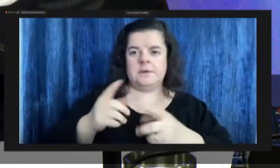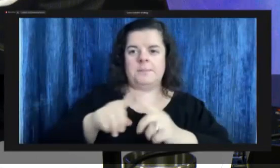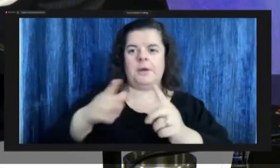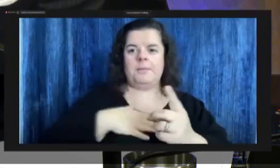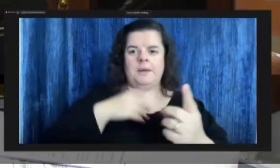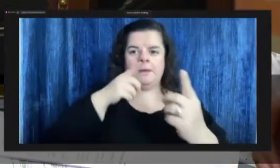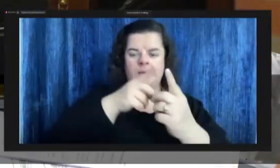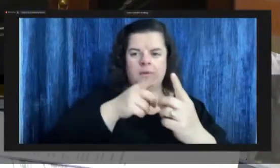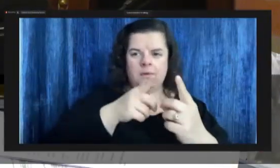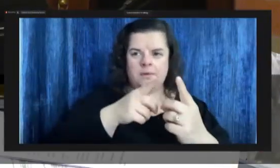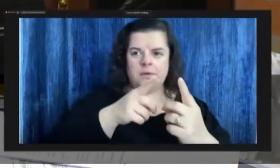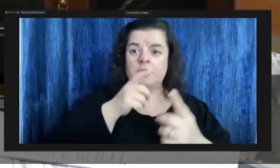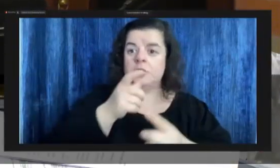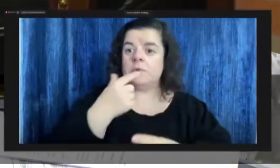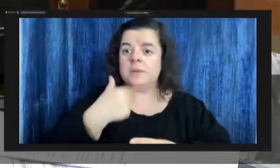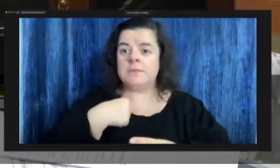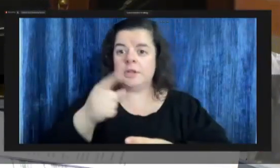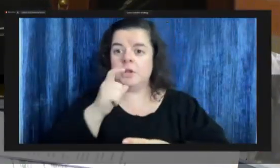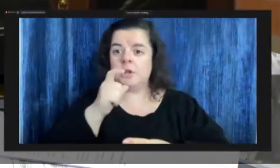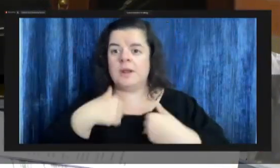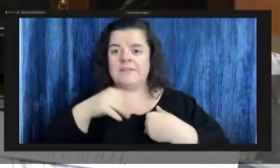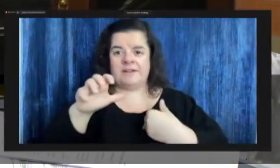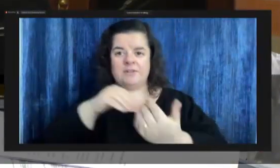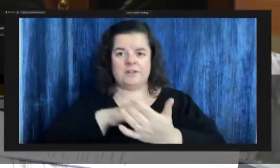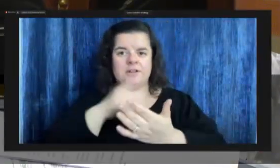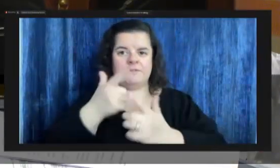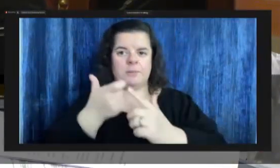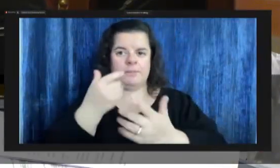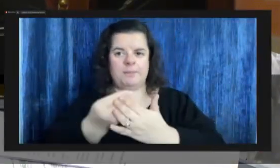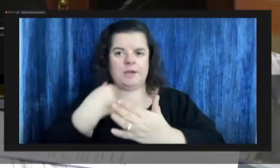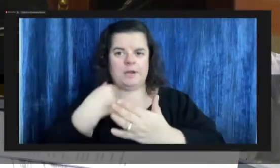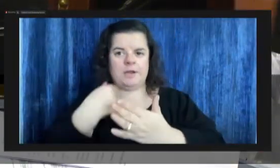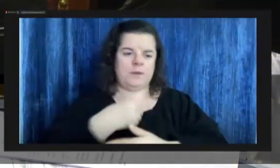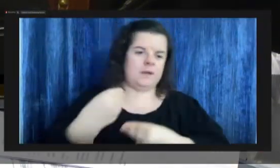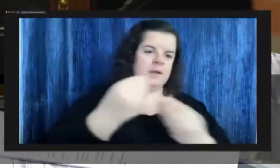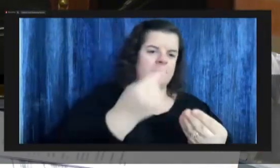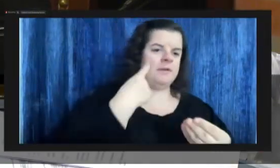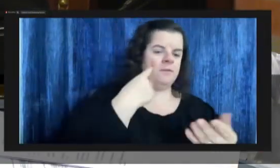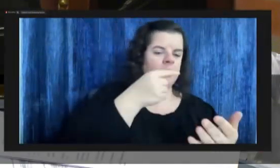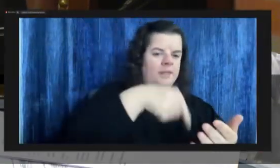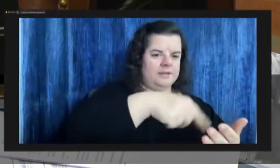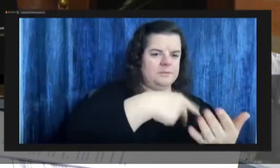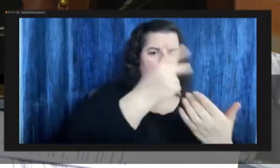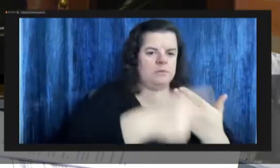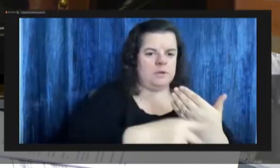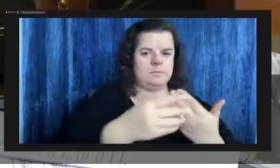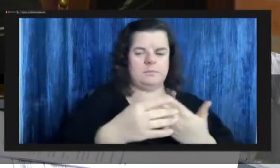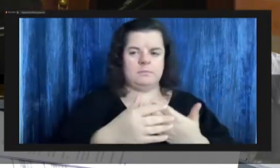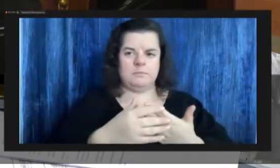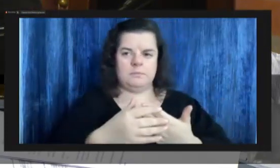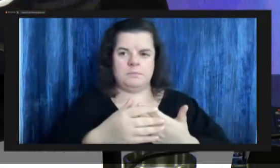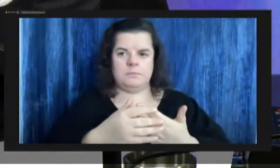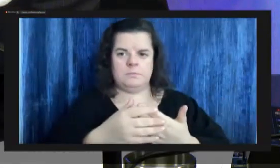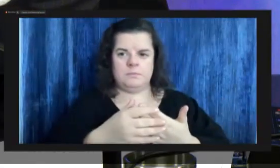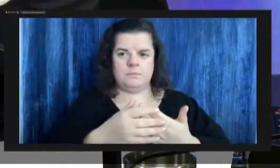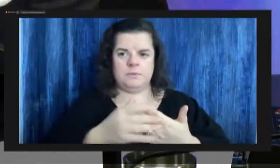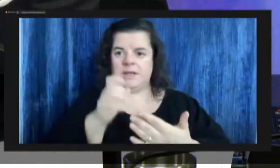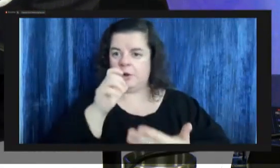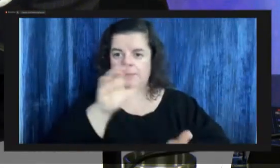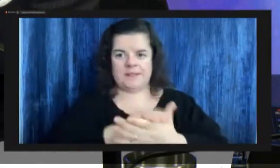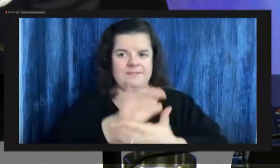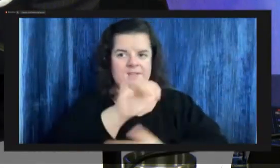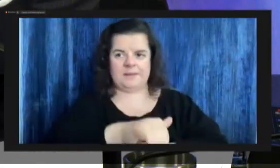Please, don't tell me they don't have $500,000 from the money we've given them that they couldn't put towards this program. Because I'm not going to believe that.